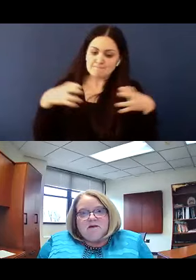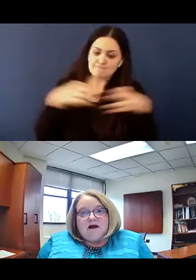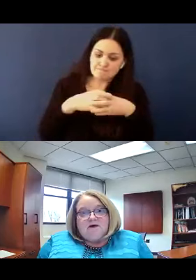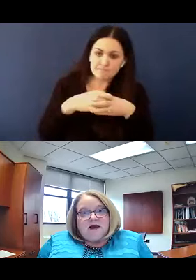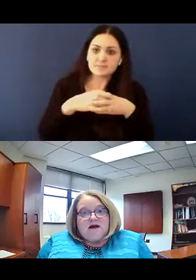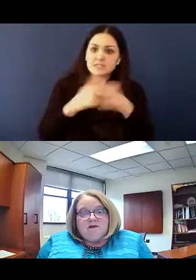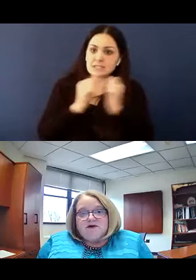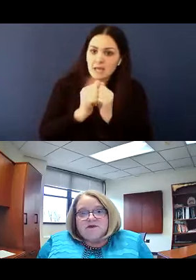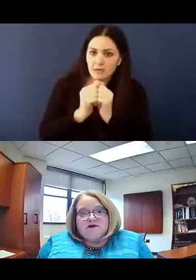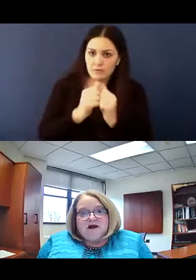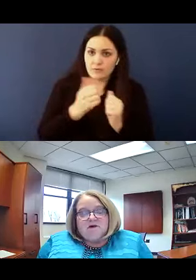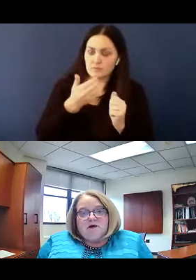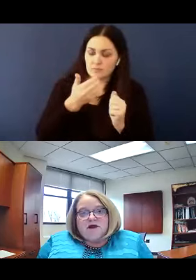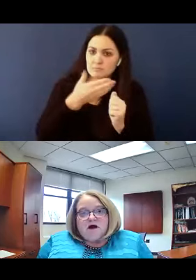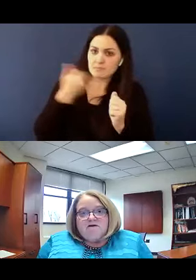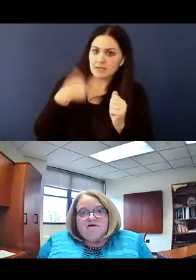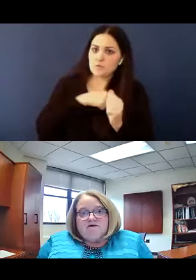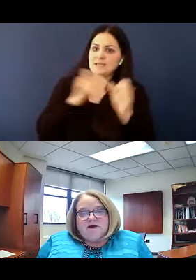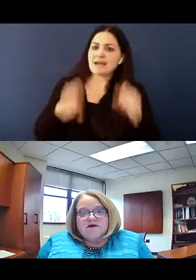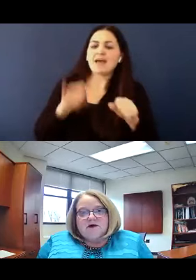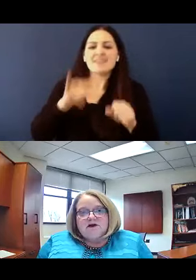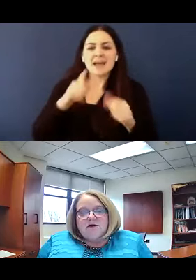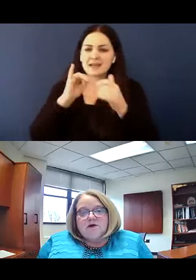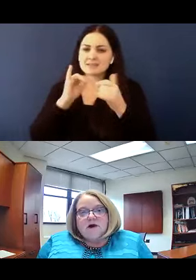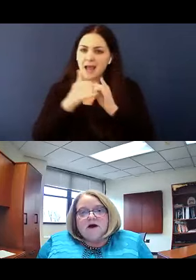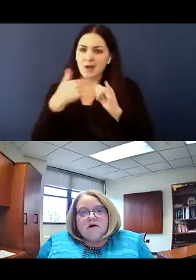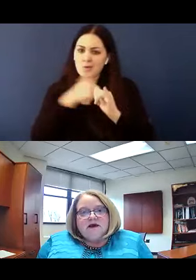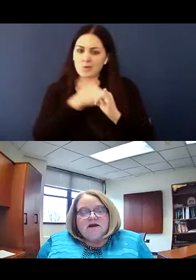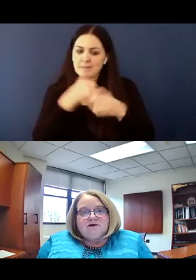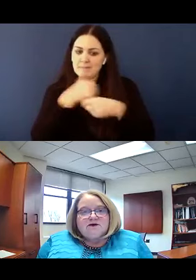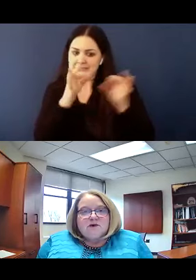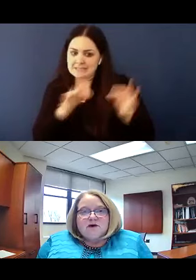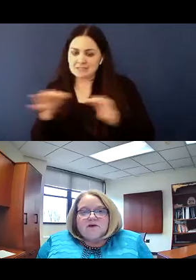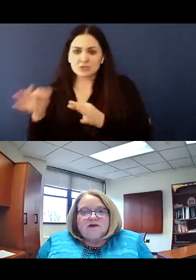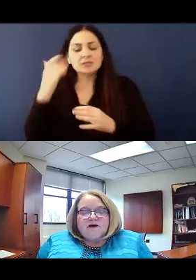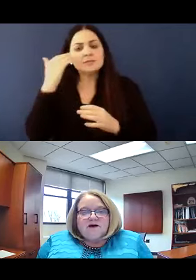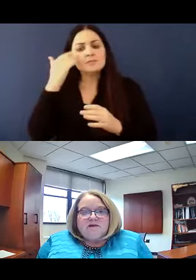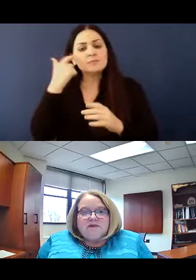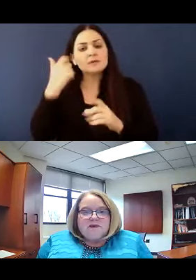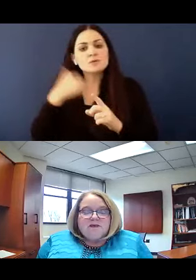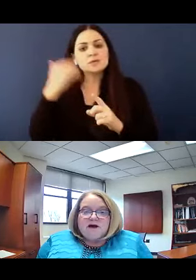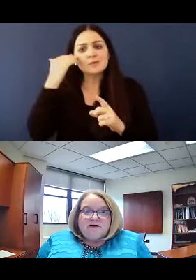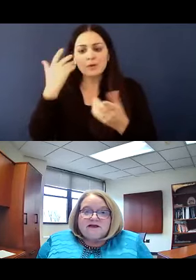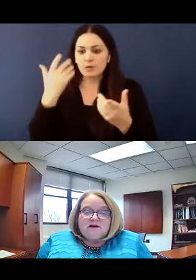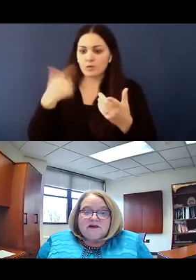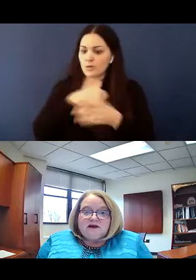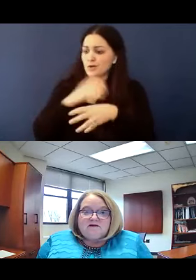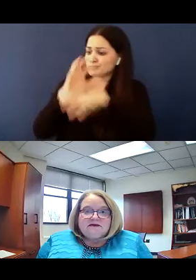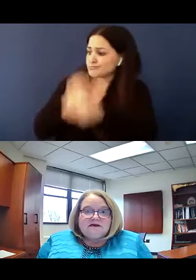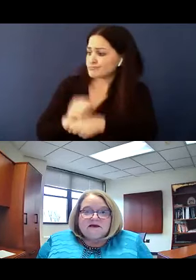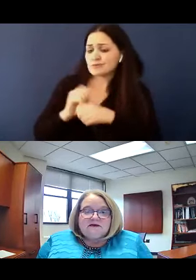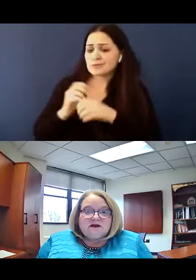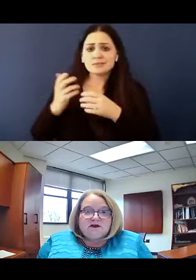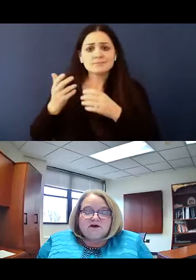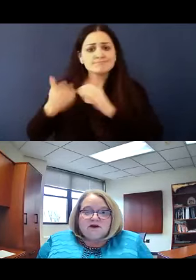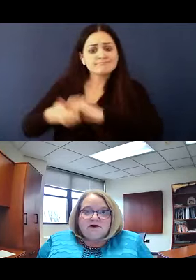ability, are the guiding principles that we're working off of, because we know we get used to working with the people on our team, and it